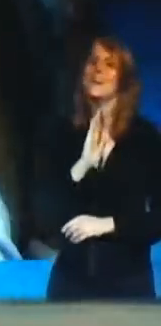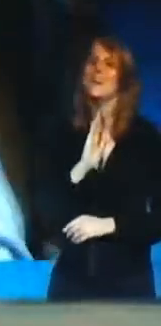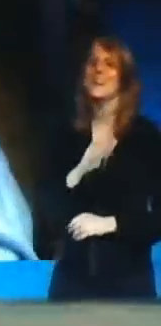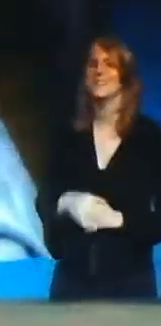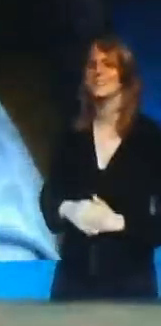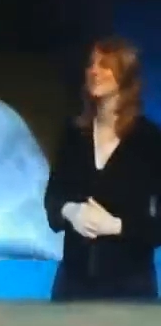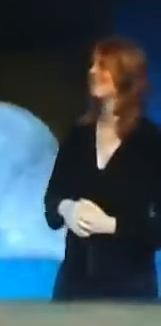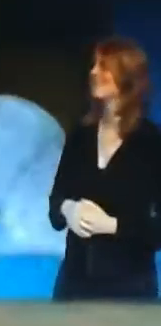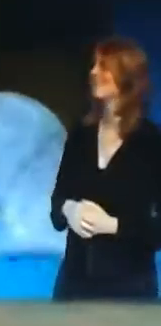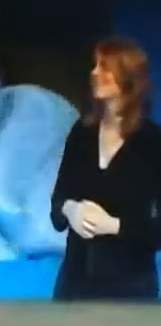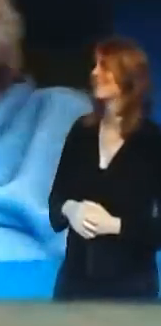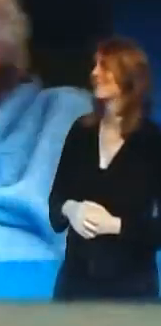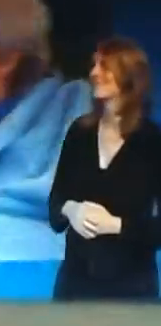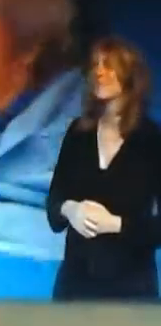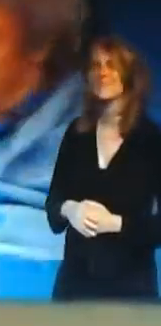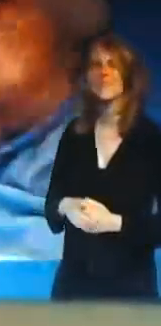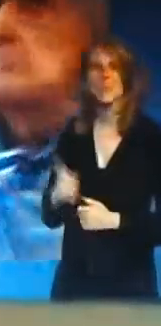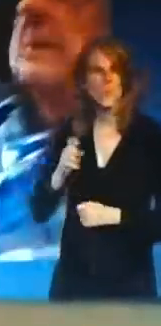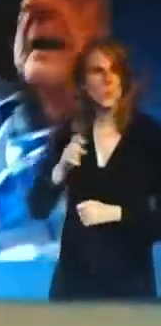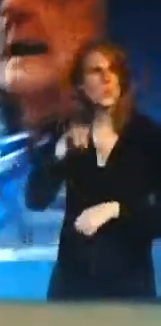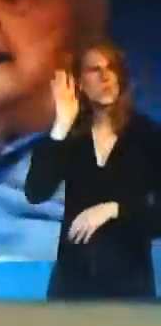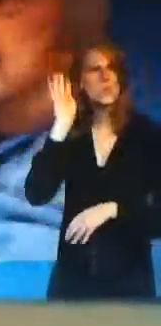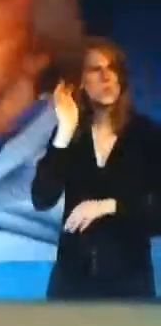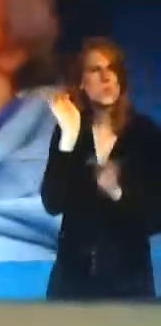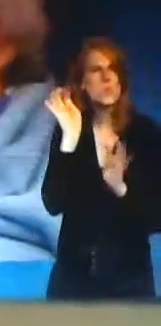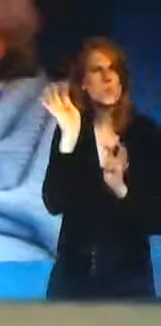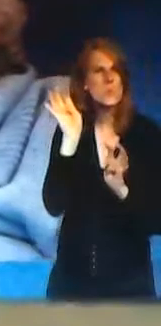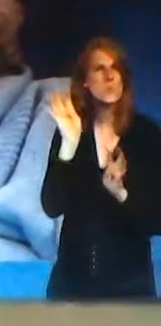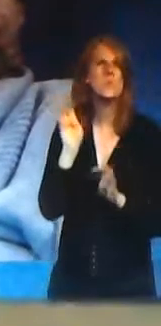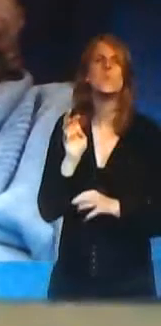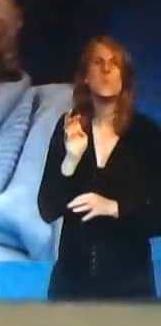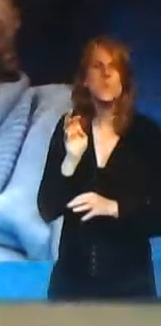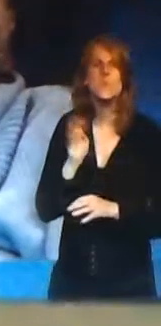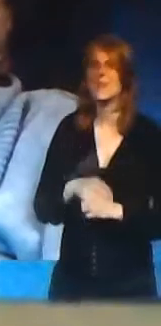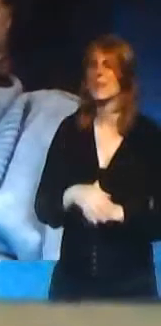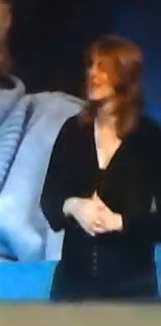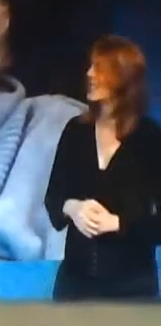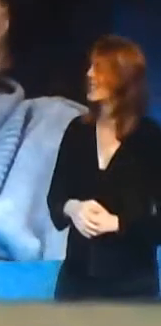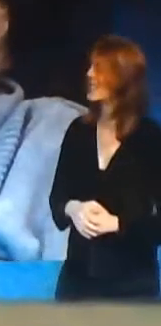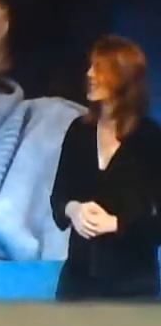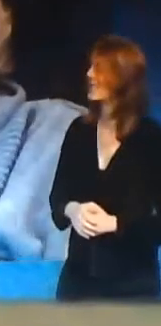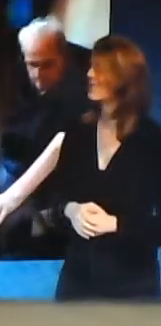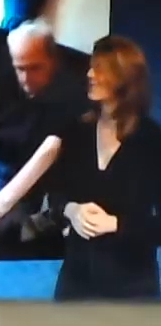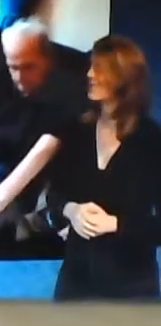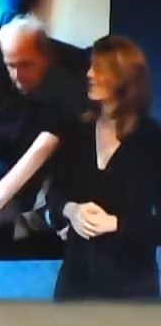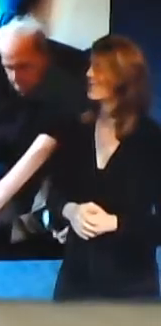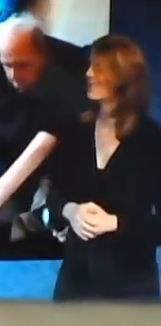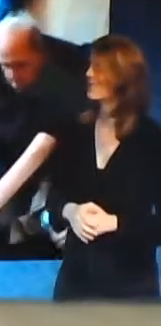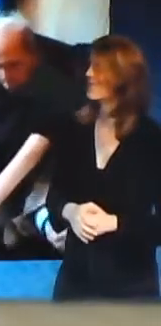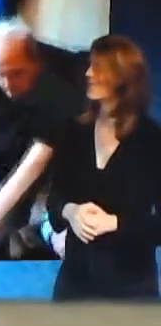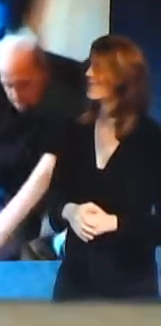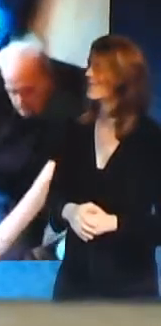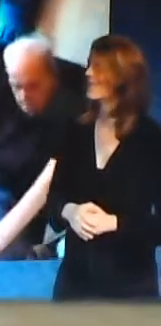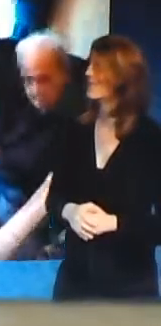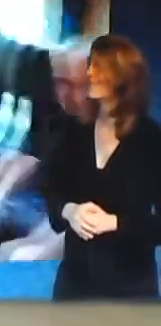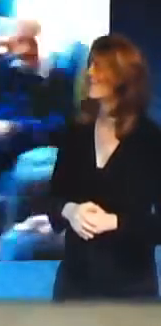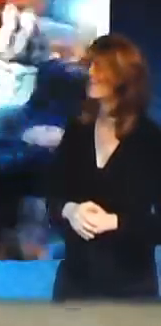We won't try it, eh? Oh, it's prickly, isn't it? Prickly, yeah. Who remembers these guys?